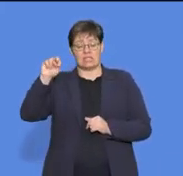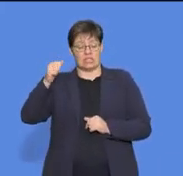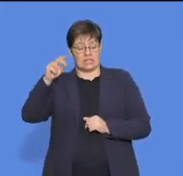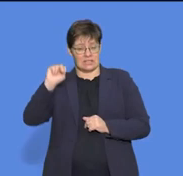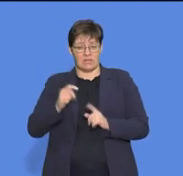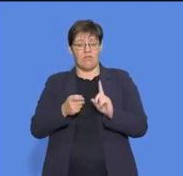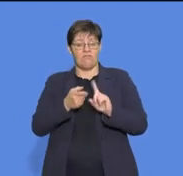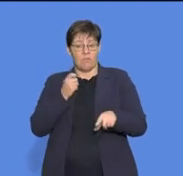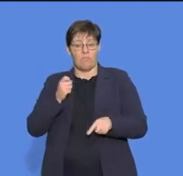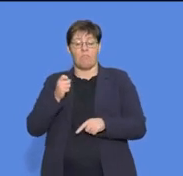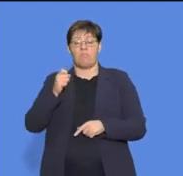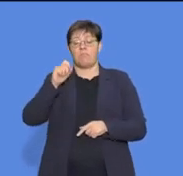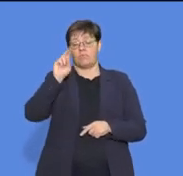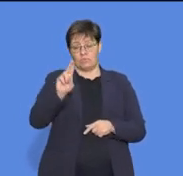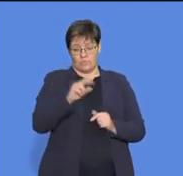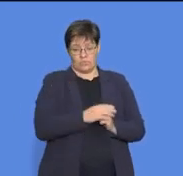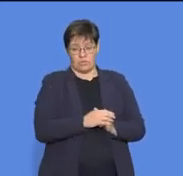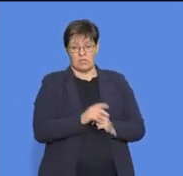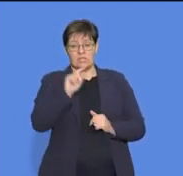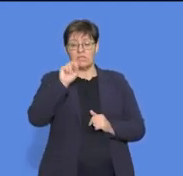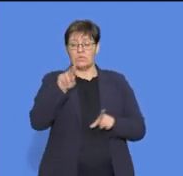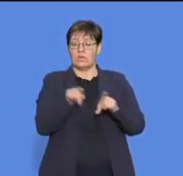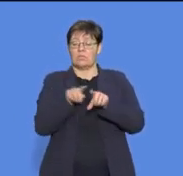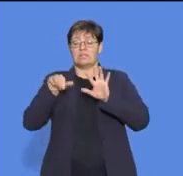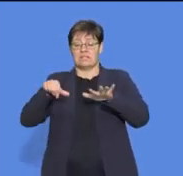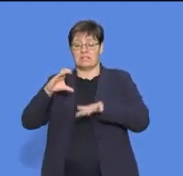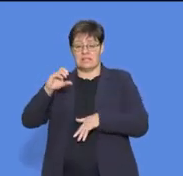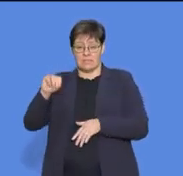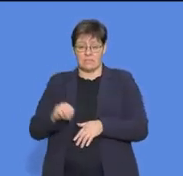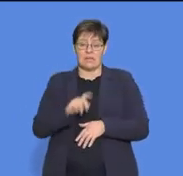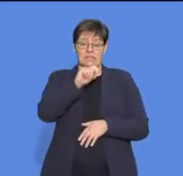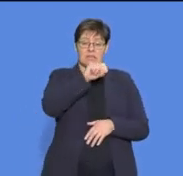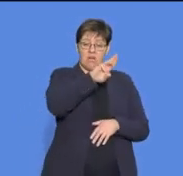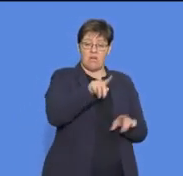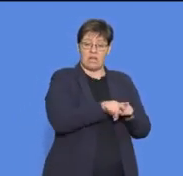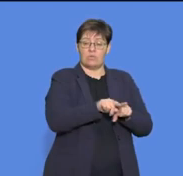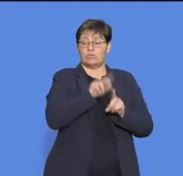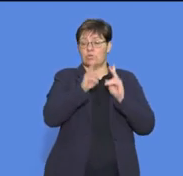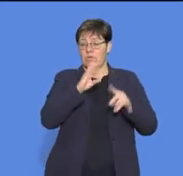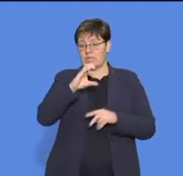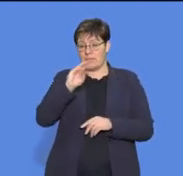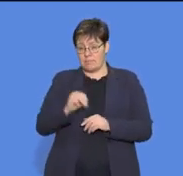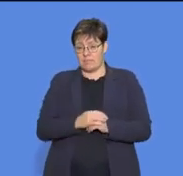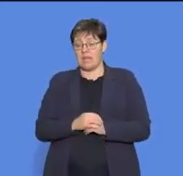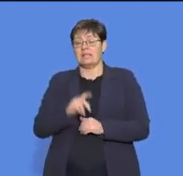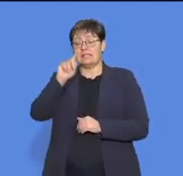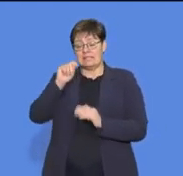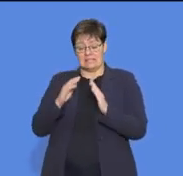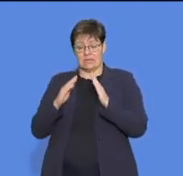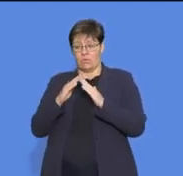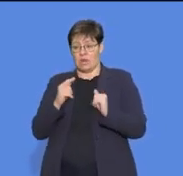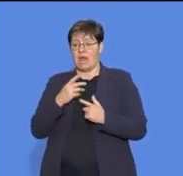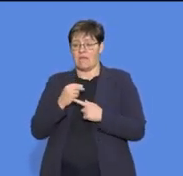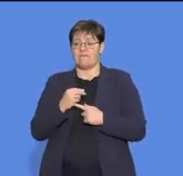U. Furthermore, they give us that TU is equal to 16 centimeters, TR is 12 centimeters, and T is